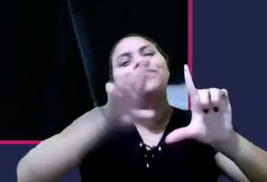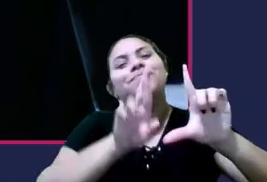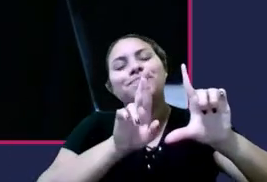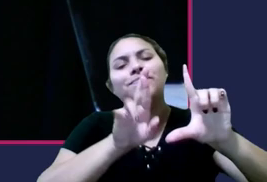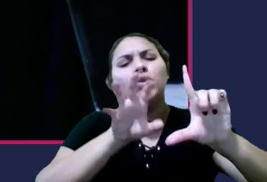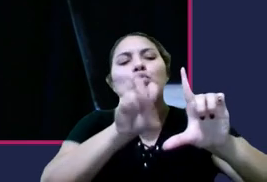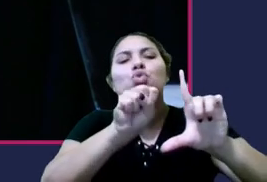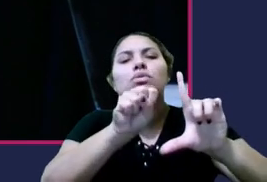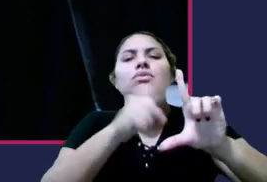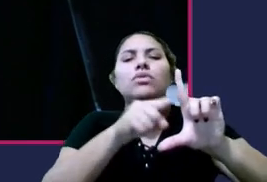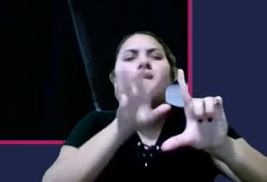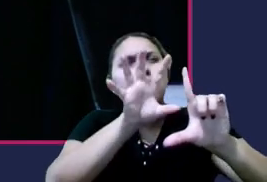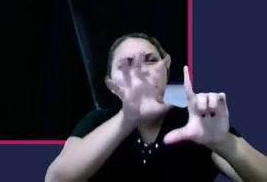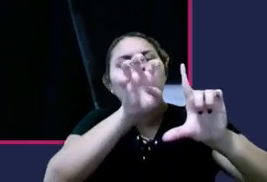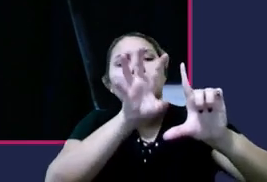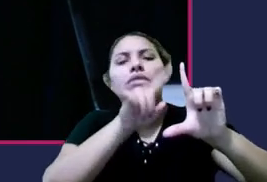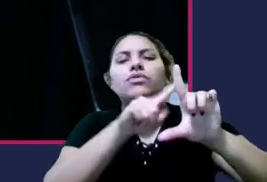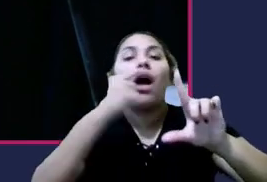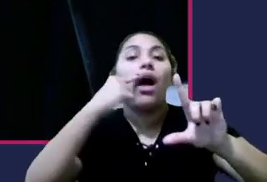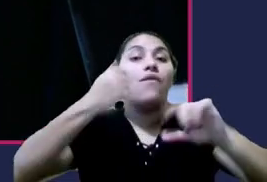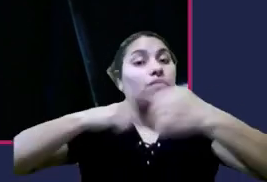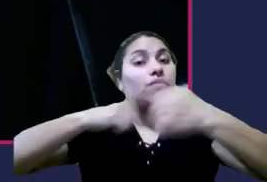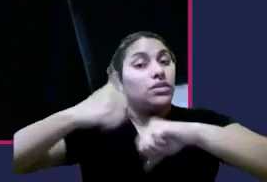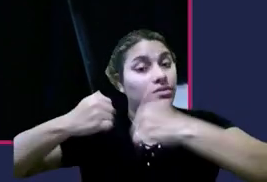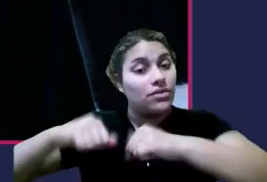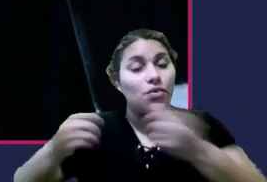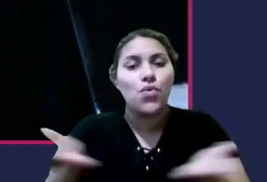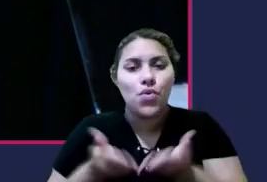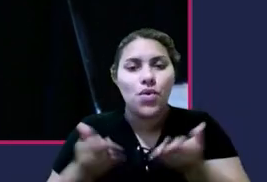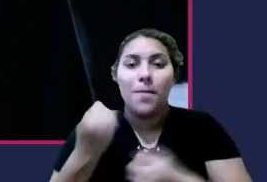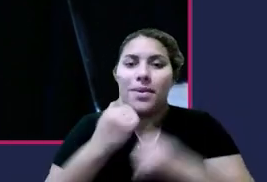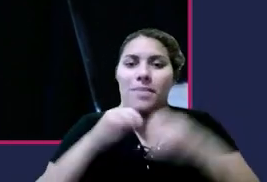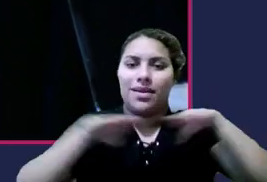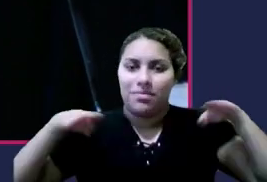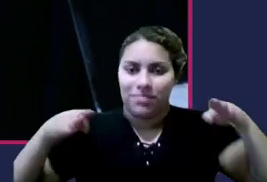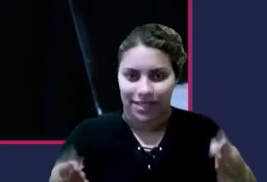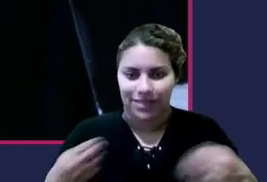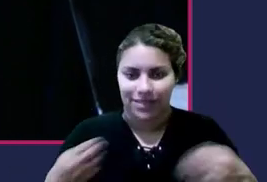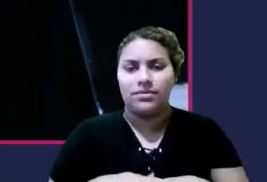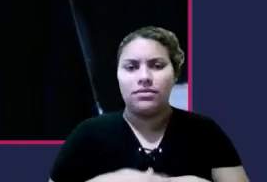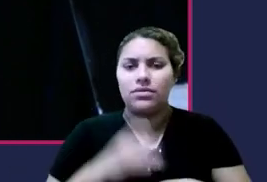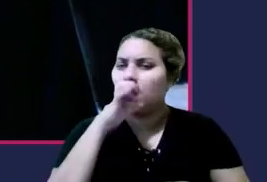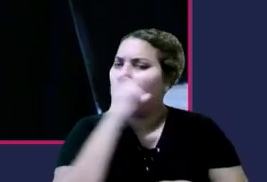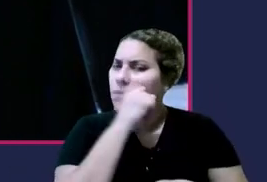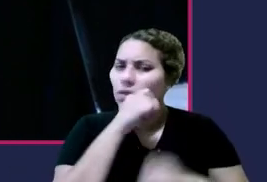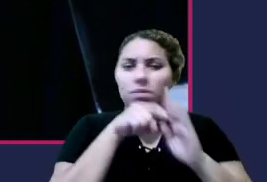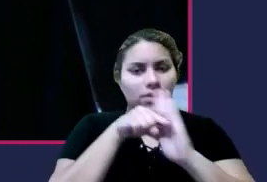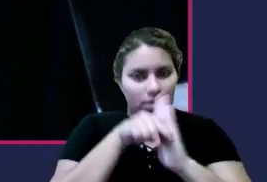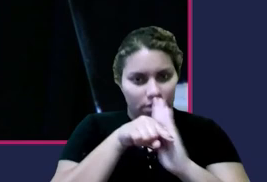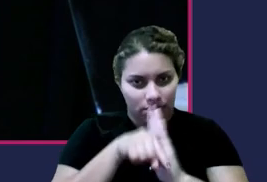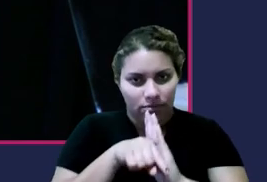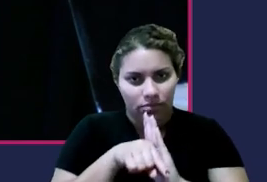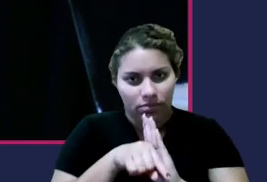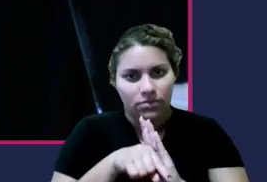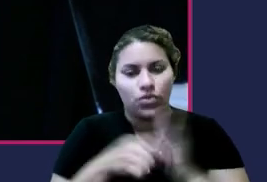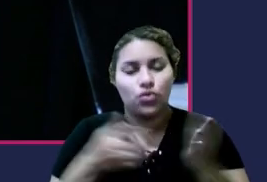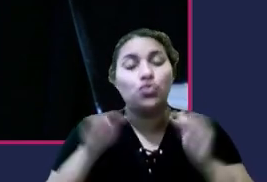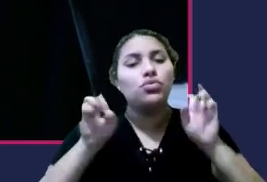Let's start with the QR code. You can scan it and you can assess this first round table.